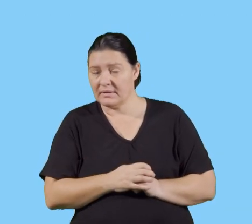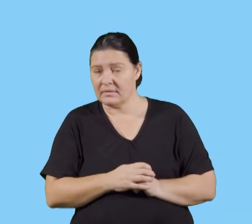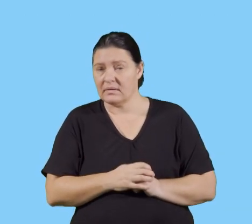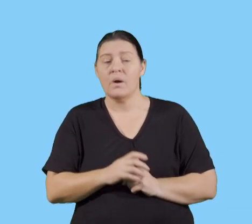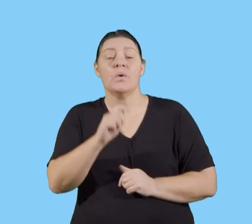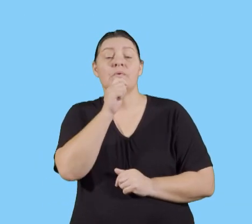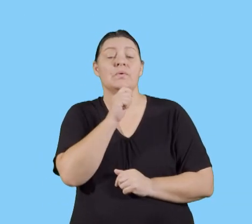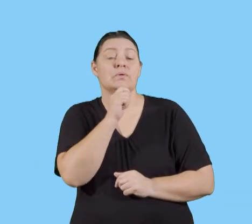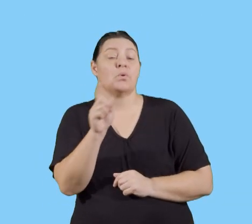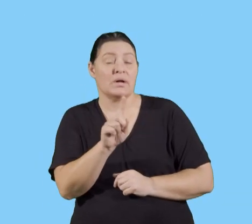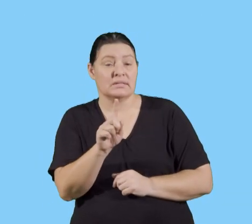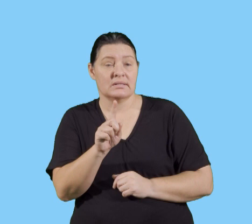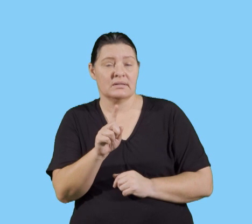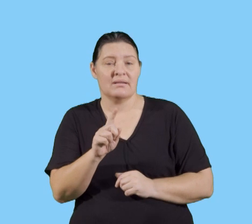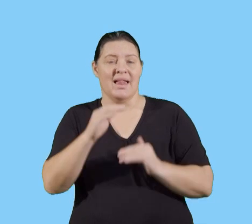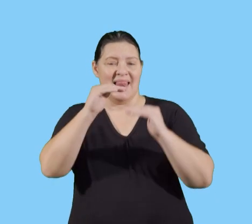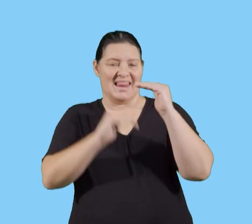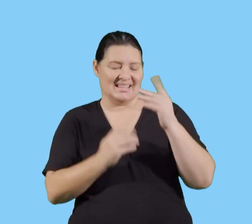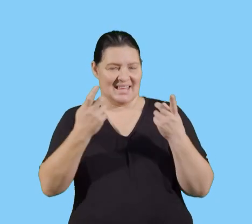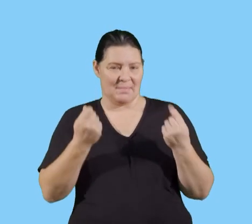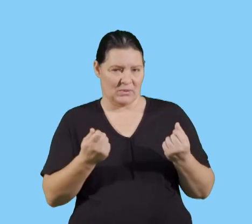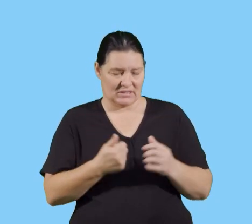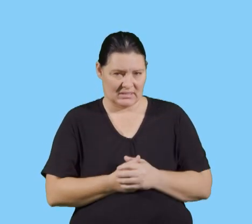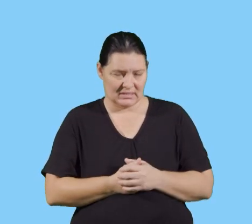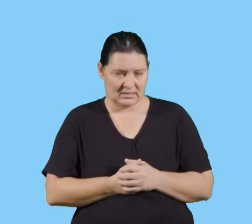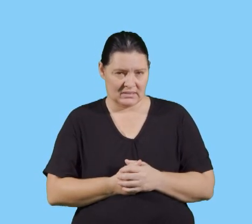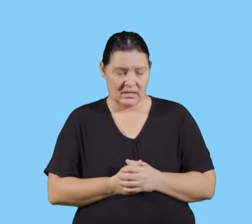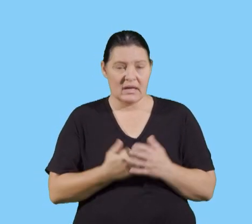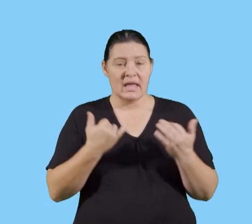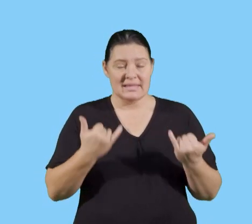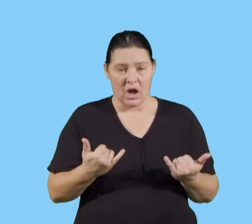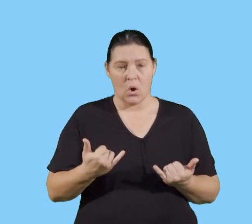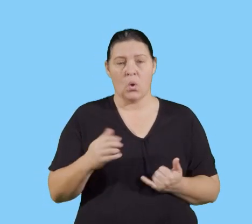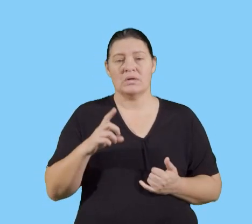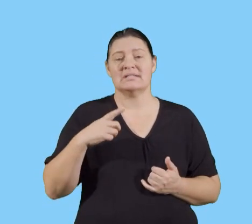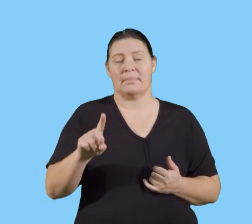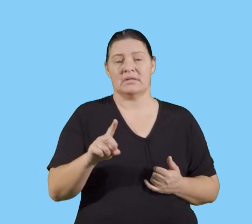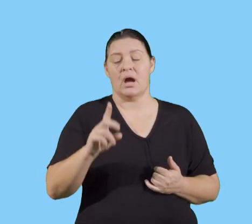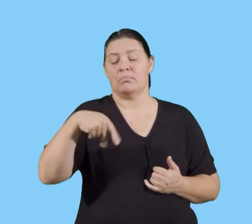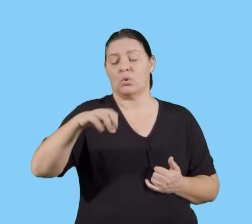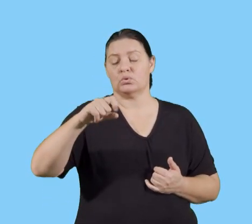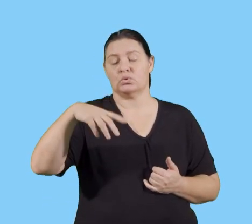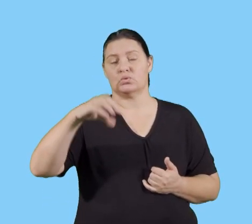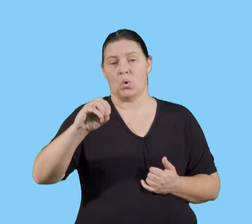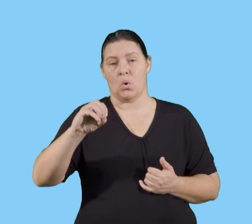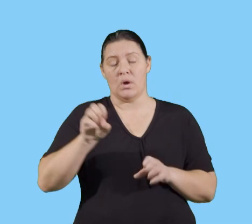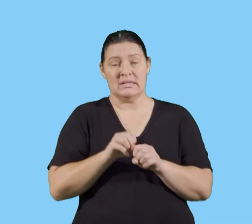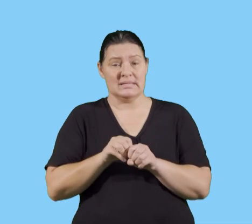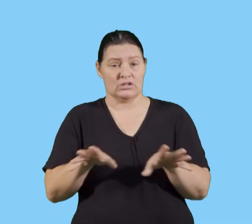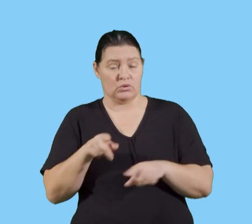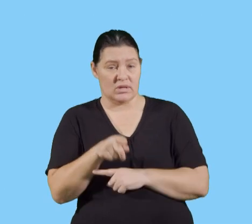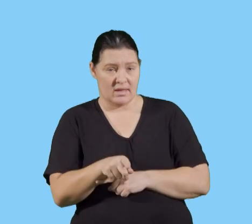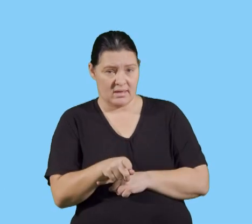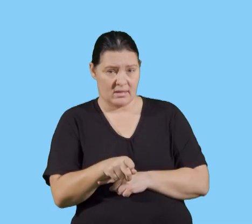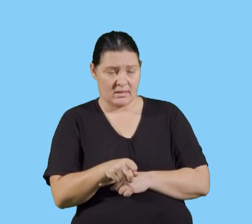the lesser amount. We then will debit our Pronto Distributors. We are debiting